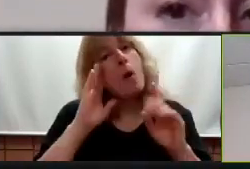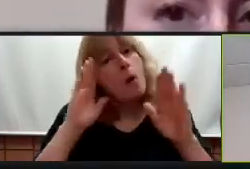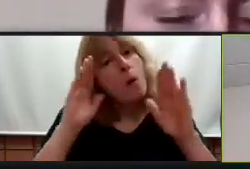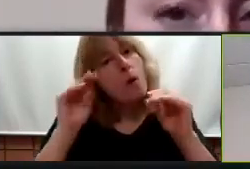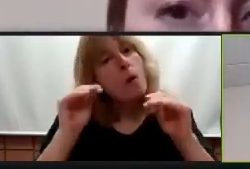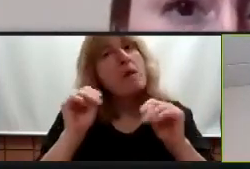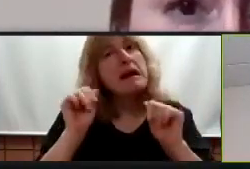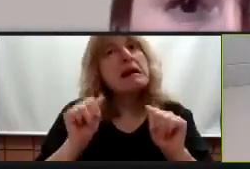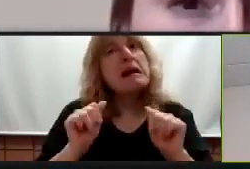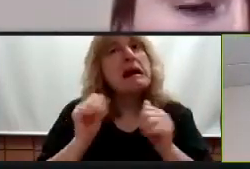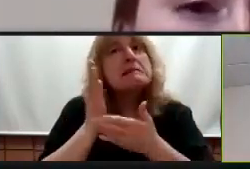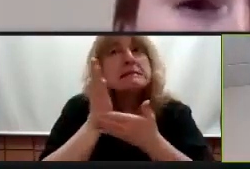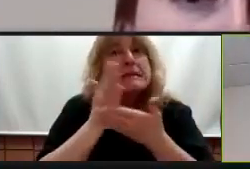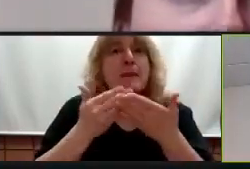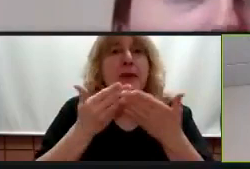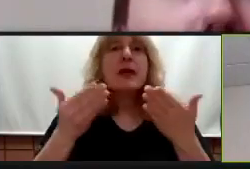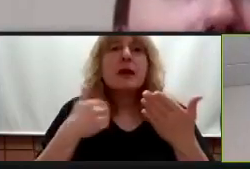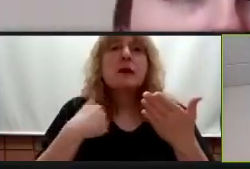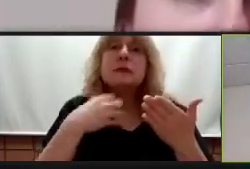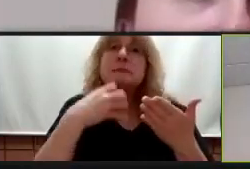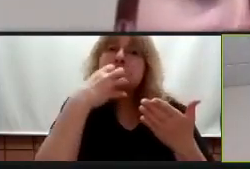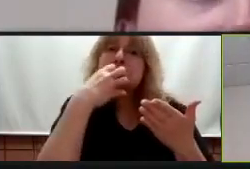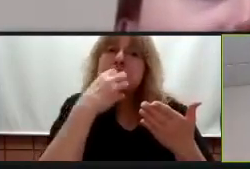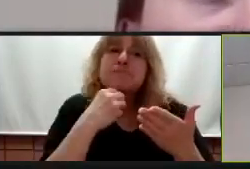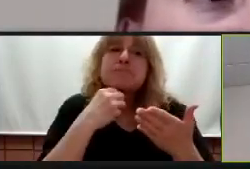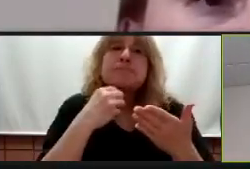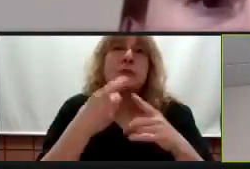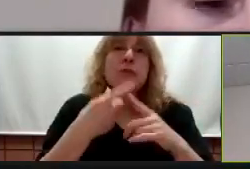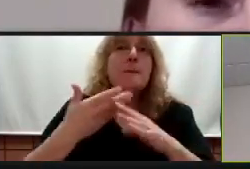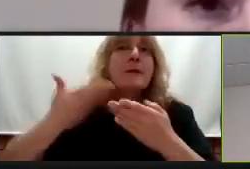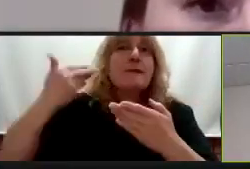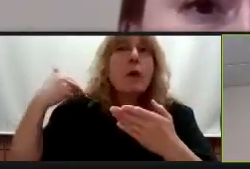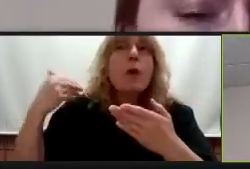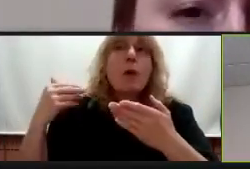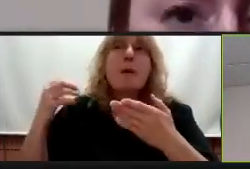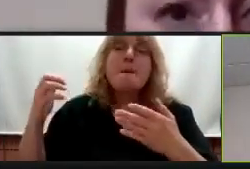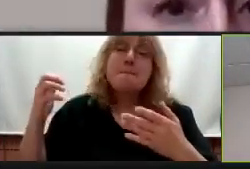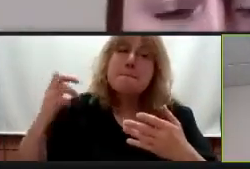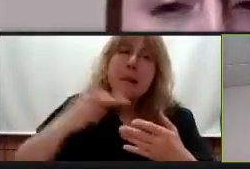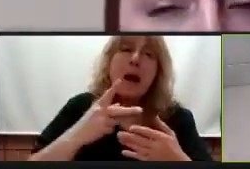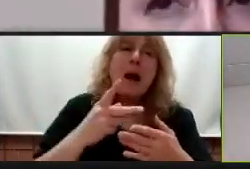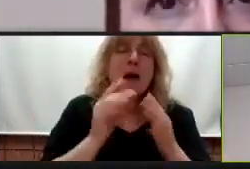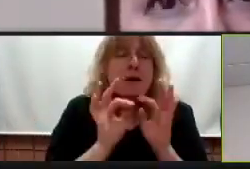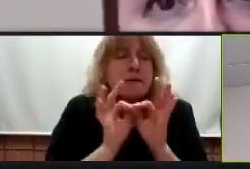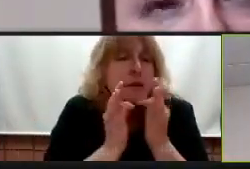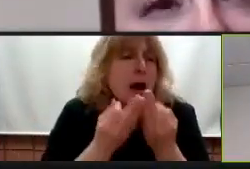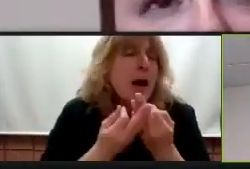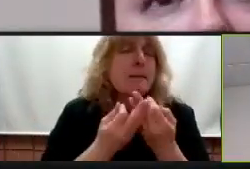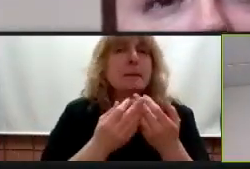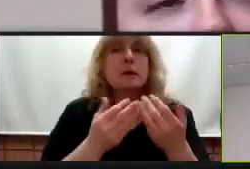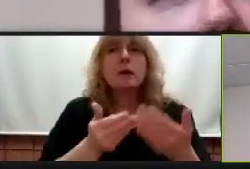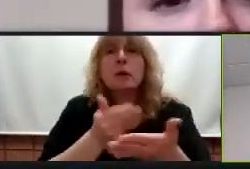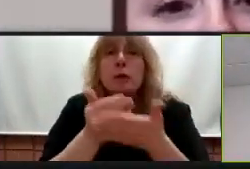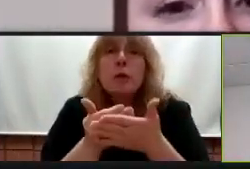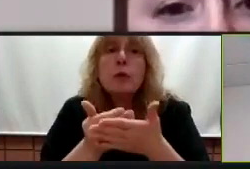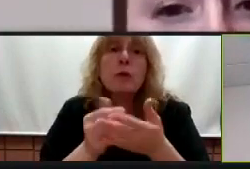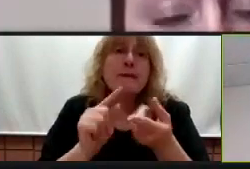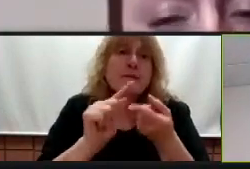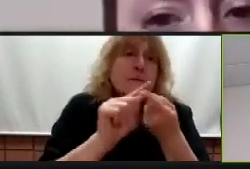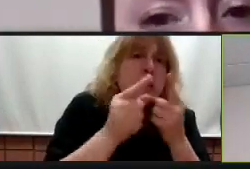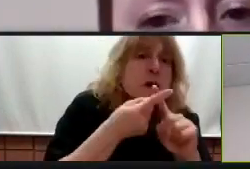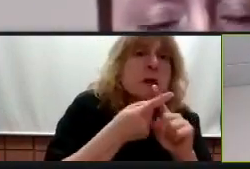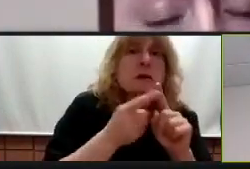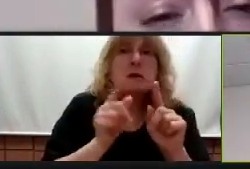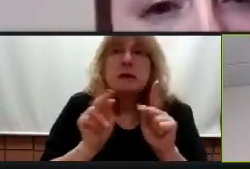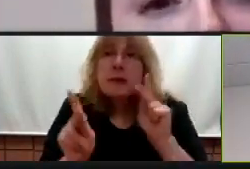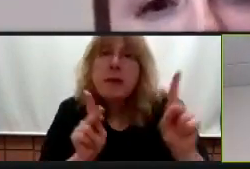those things that we really value about family, about closeness, about friends, about people, because that really is a place where we can